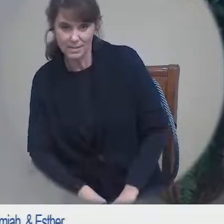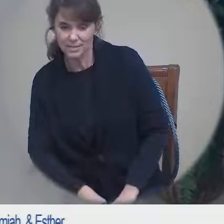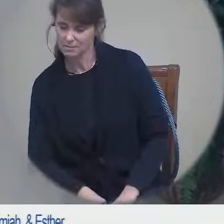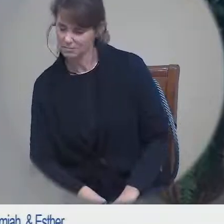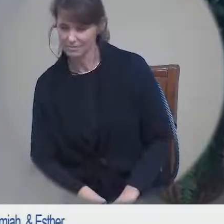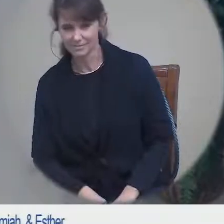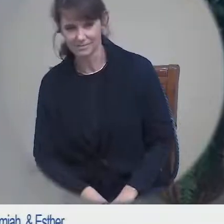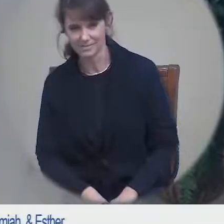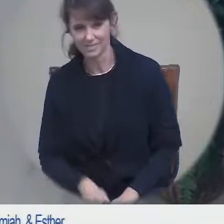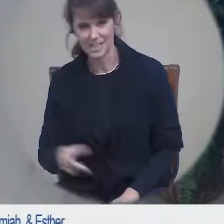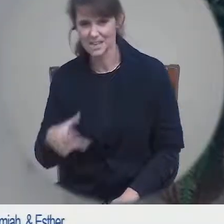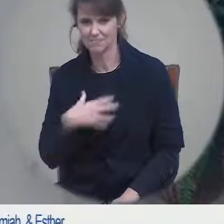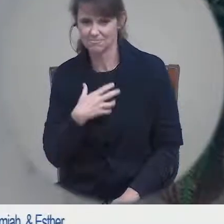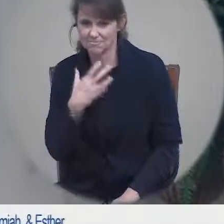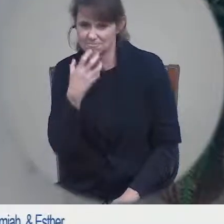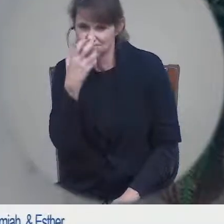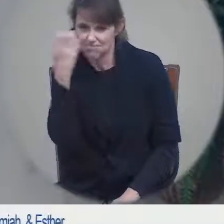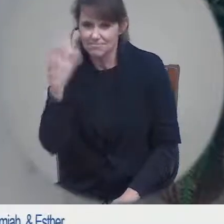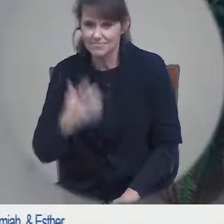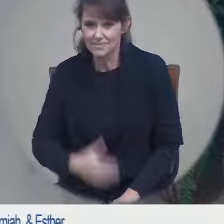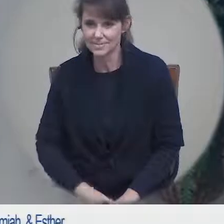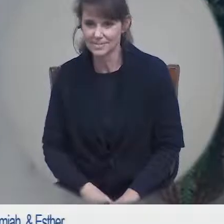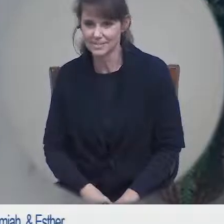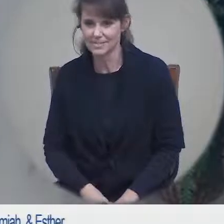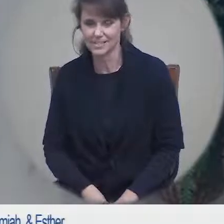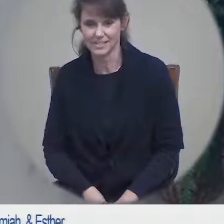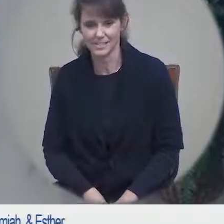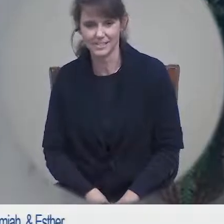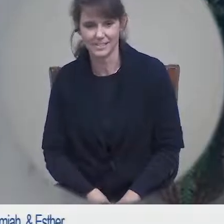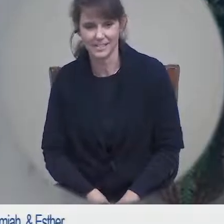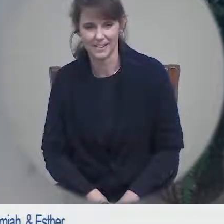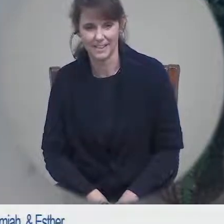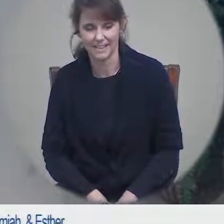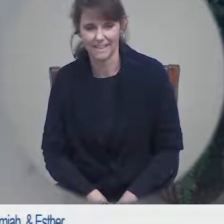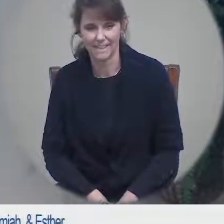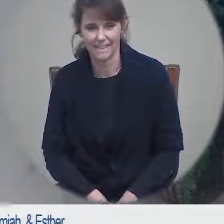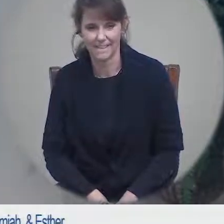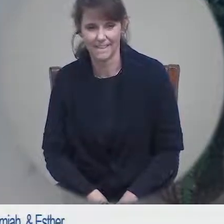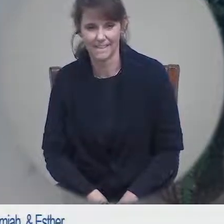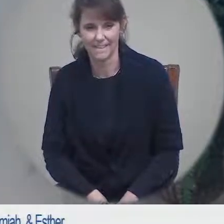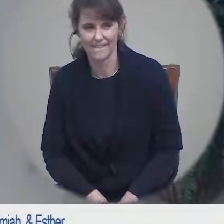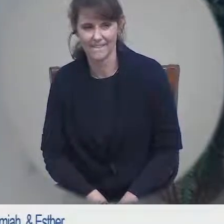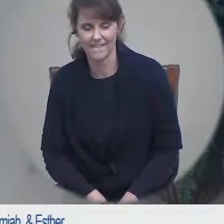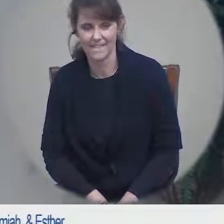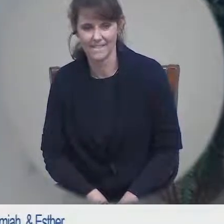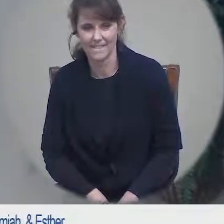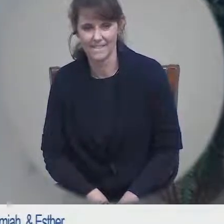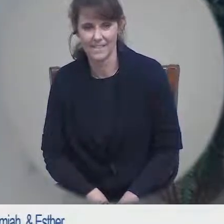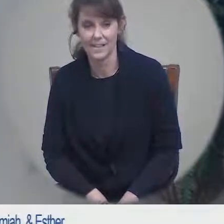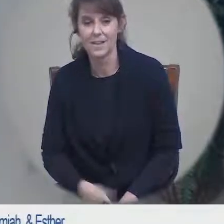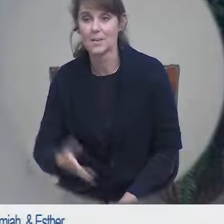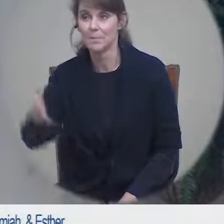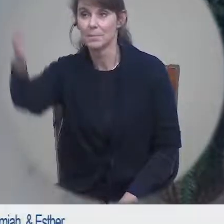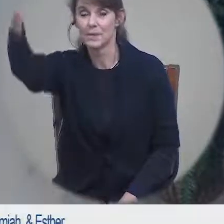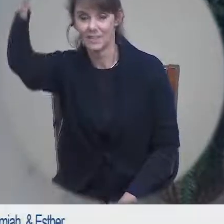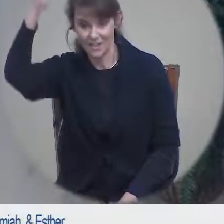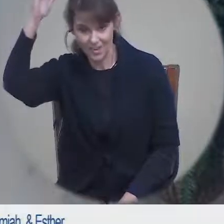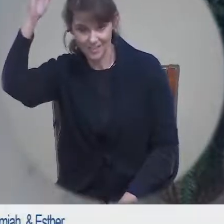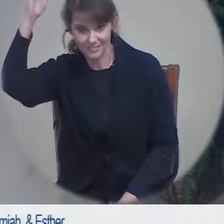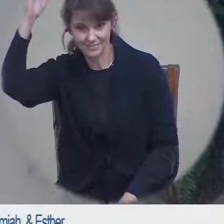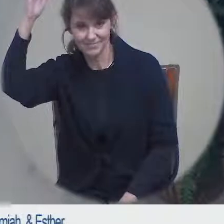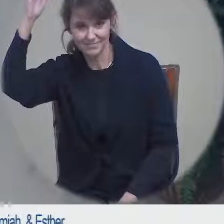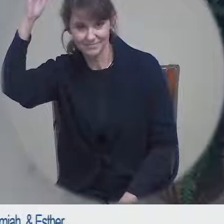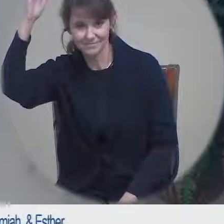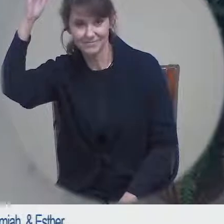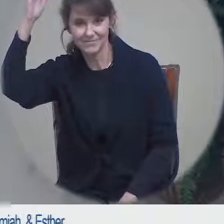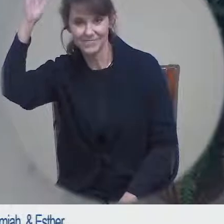honor. And right away, we're kind of struck in this chapter, the fact of how God is able to take